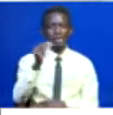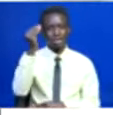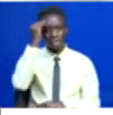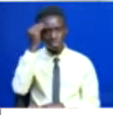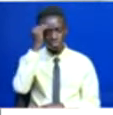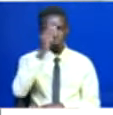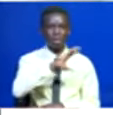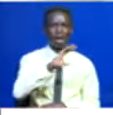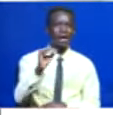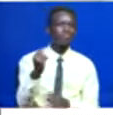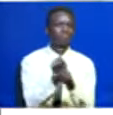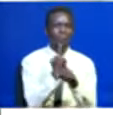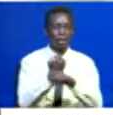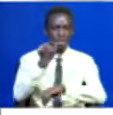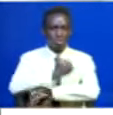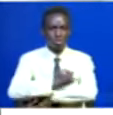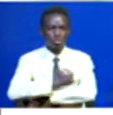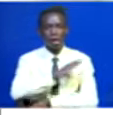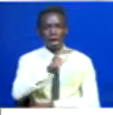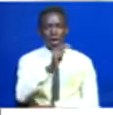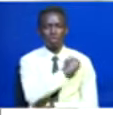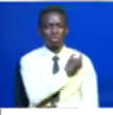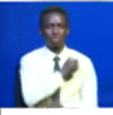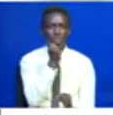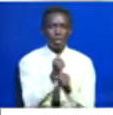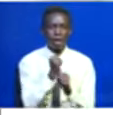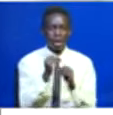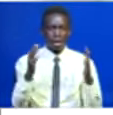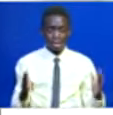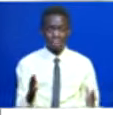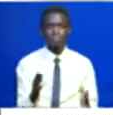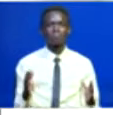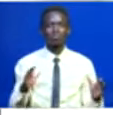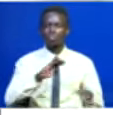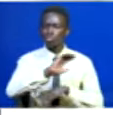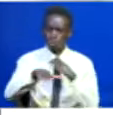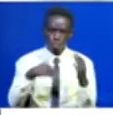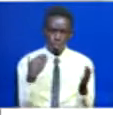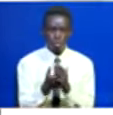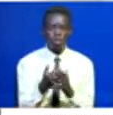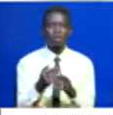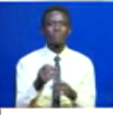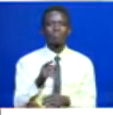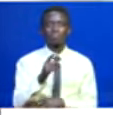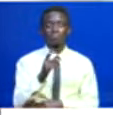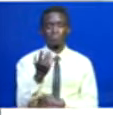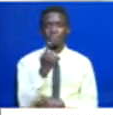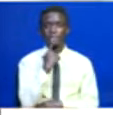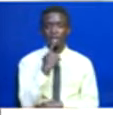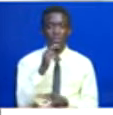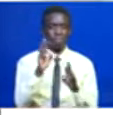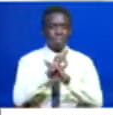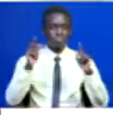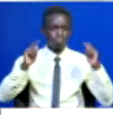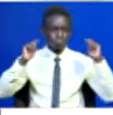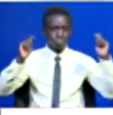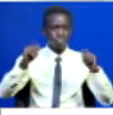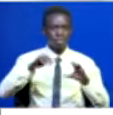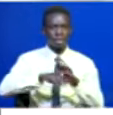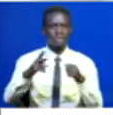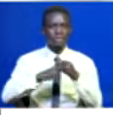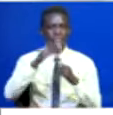and Hospital Workers have threatened to go on a strike from the 7th of June, citing delays in payment of